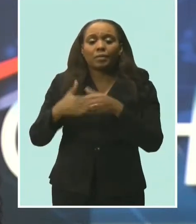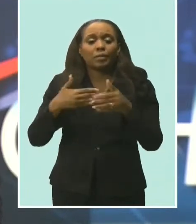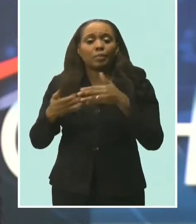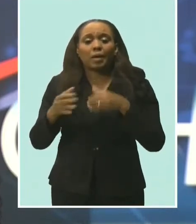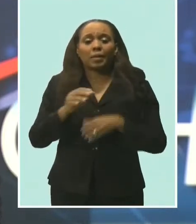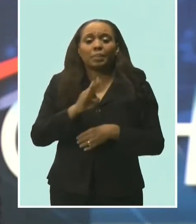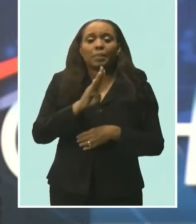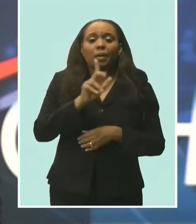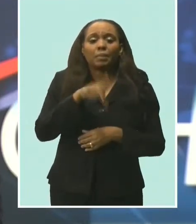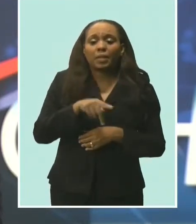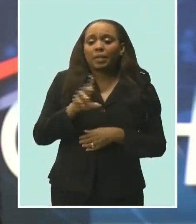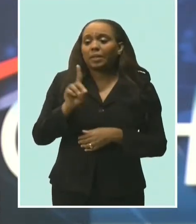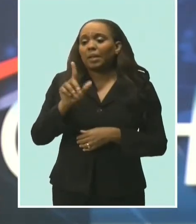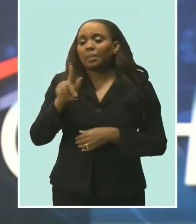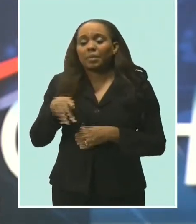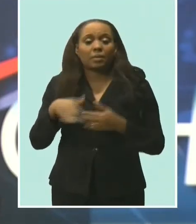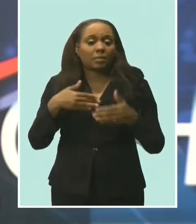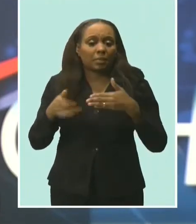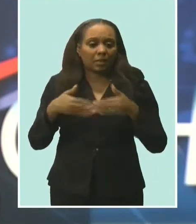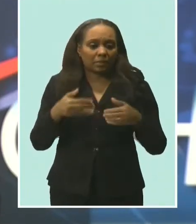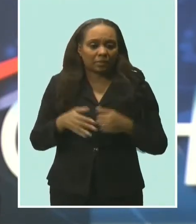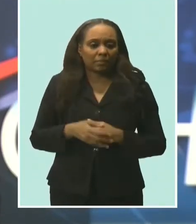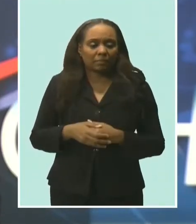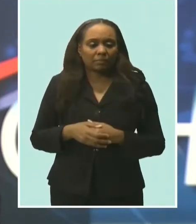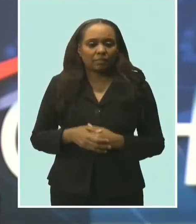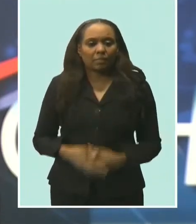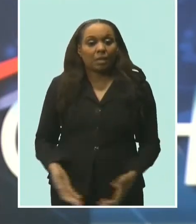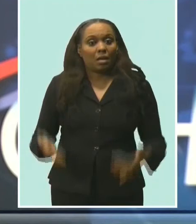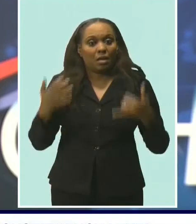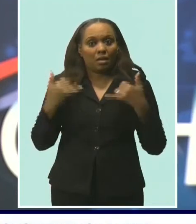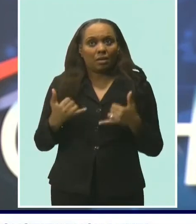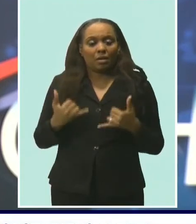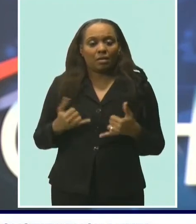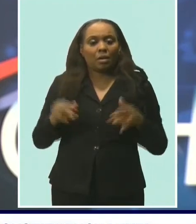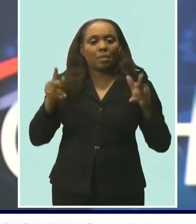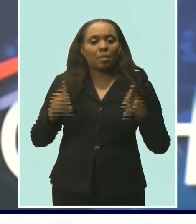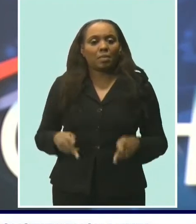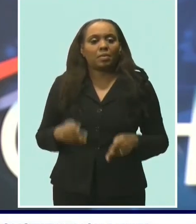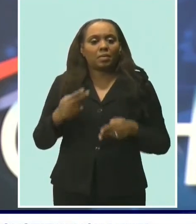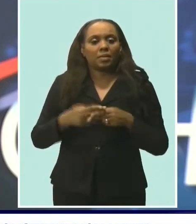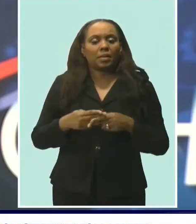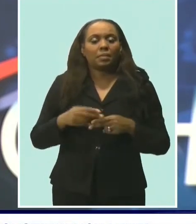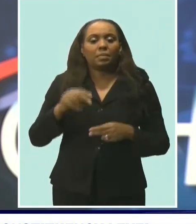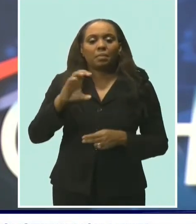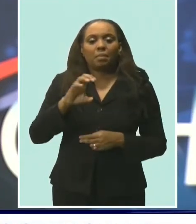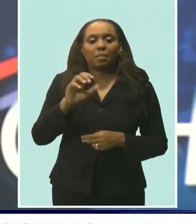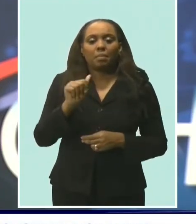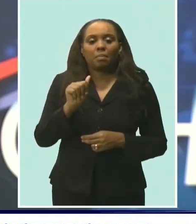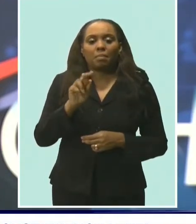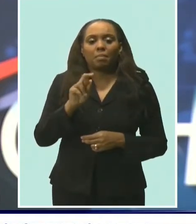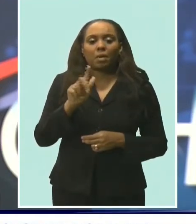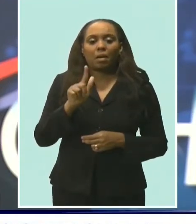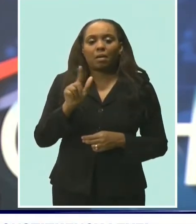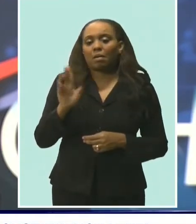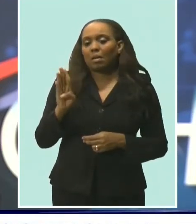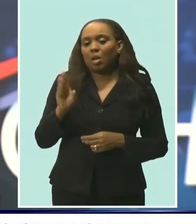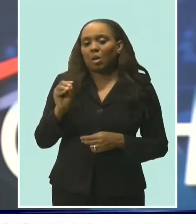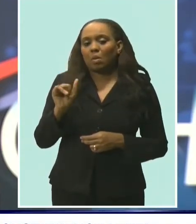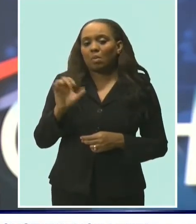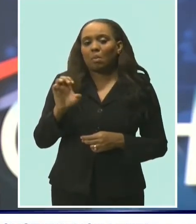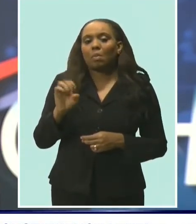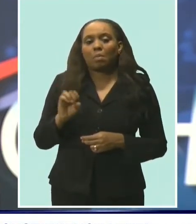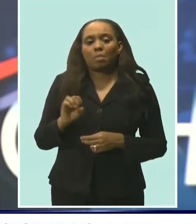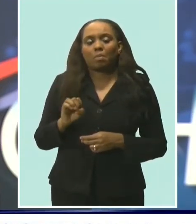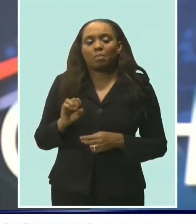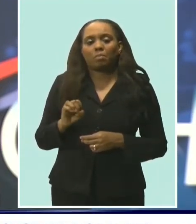divide. And joining us live now is Carl Boyce, a man who would have known Professor Arthur at the constituency